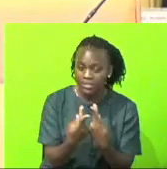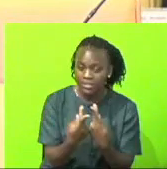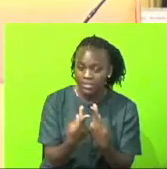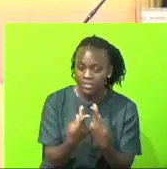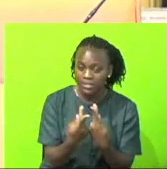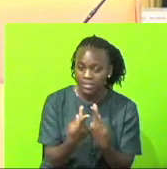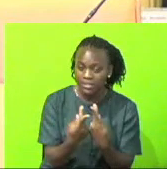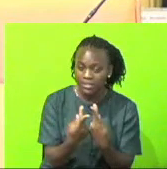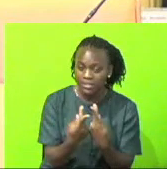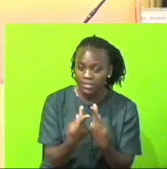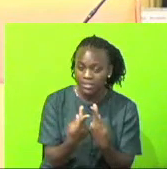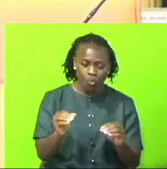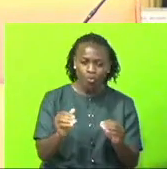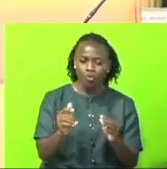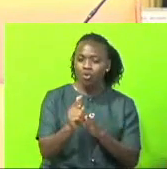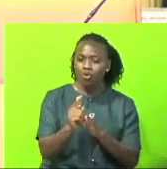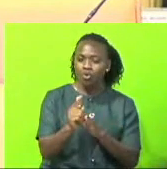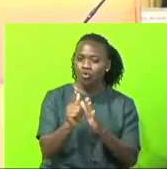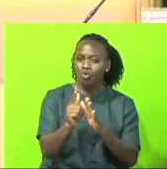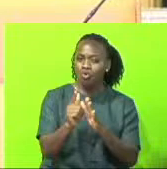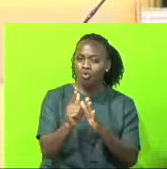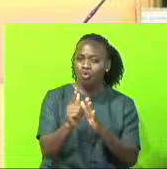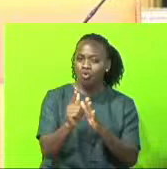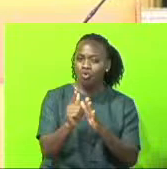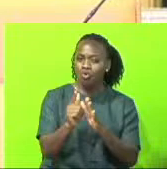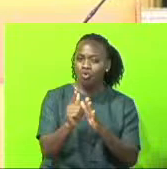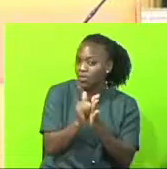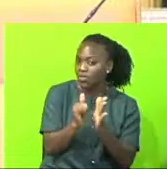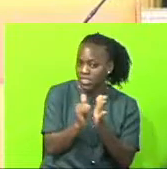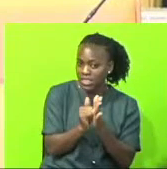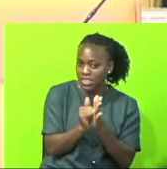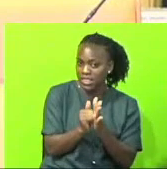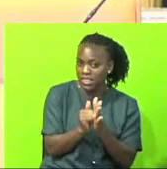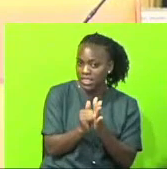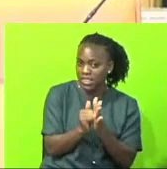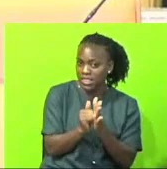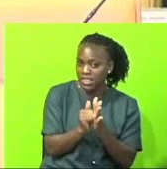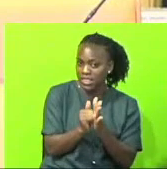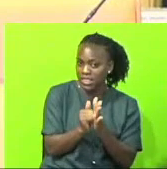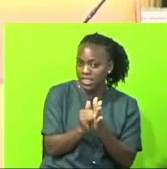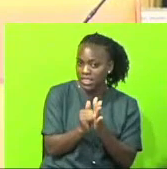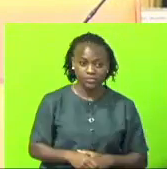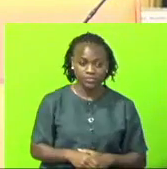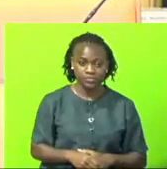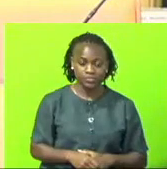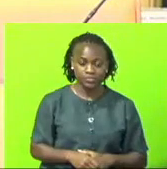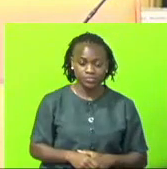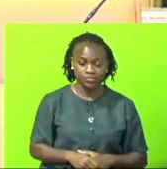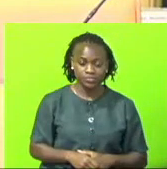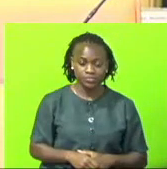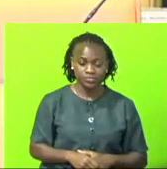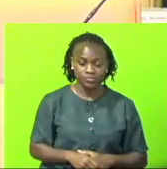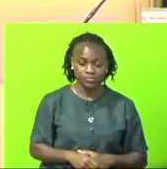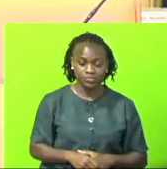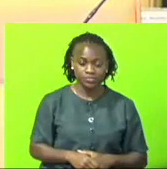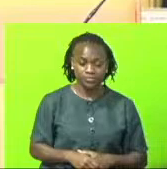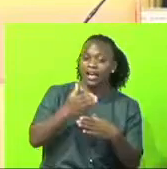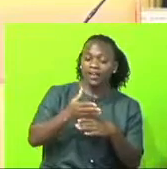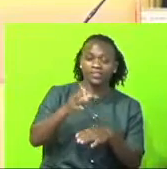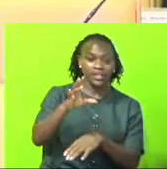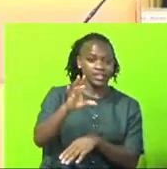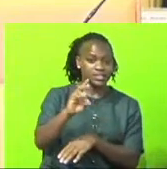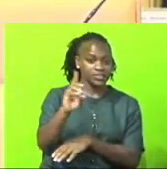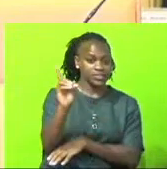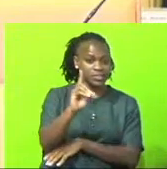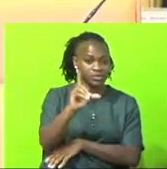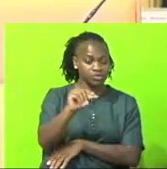law will allow such a ridicule to prevail. Mr. Speaker, furthermore, after 7th December